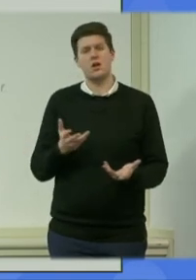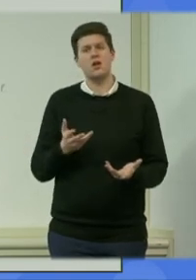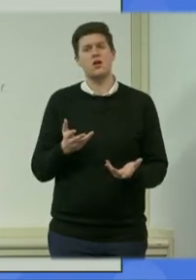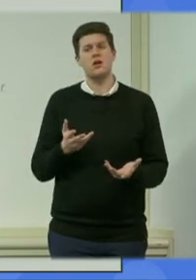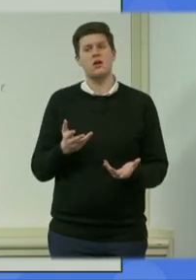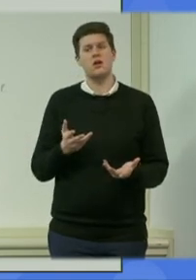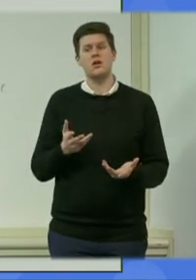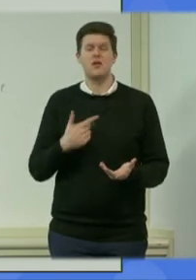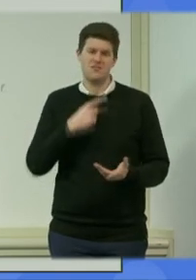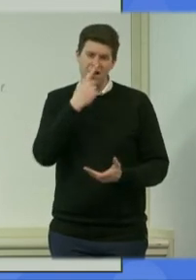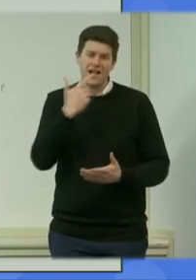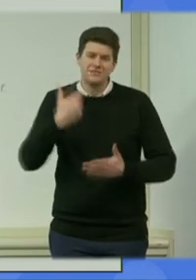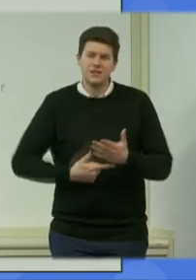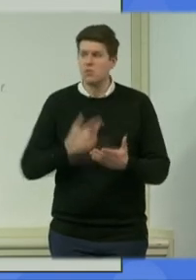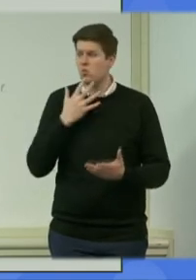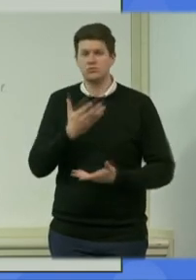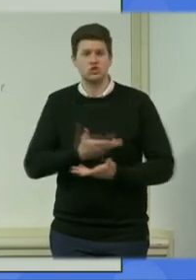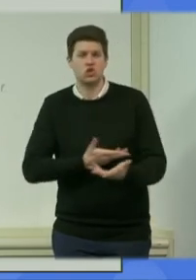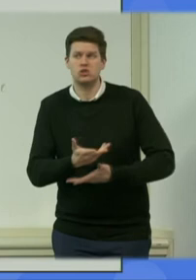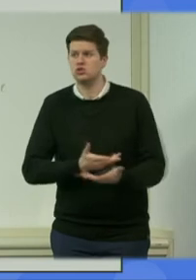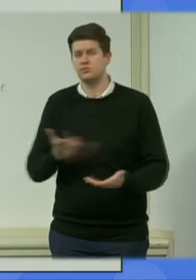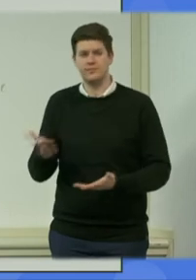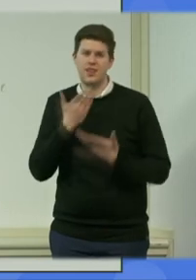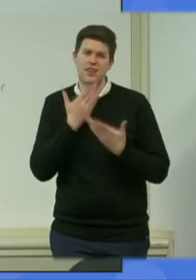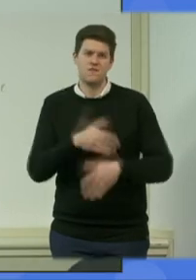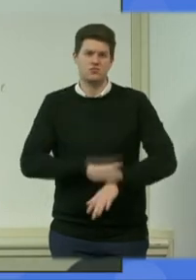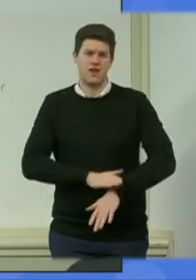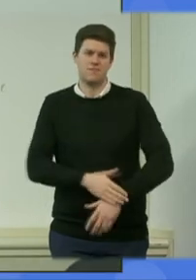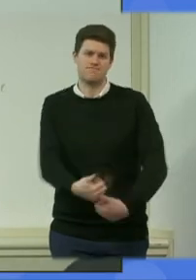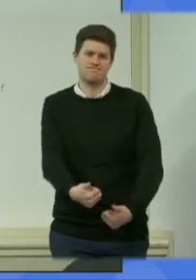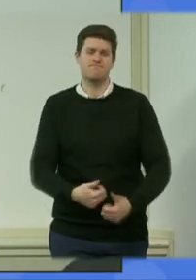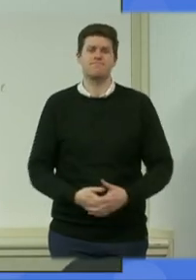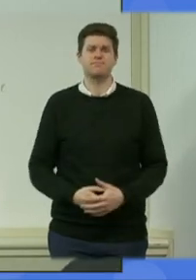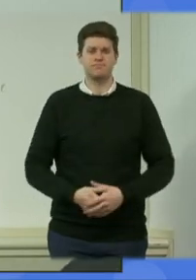into much more depth in the discussions. Thank you ever so much.